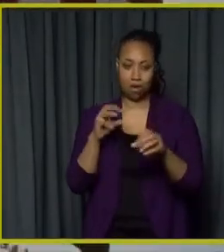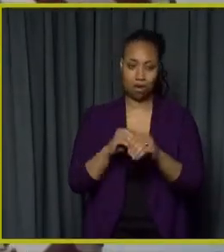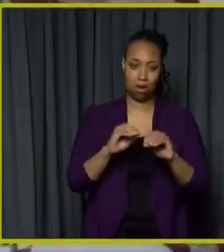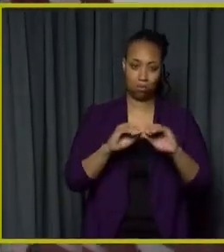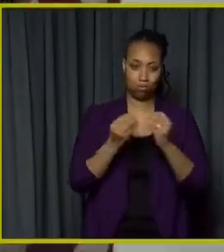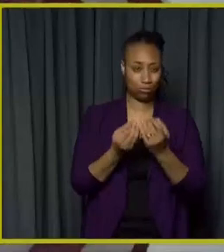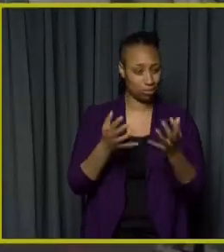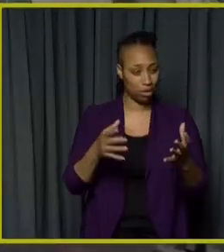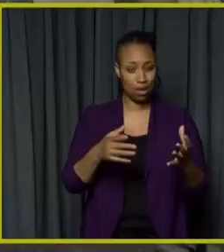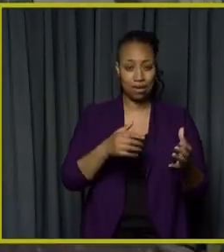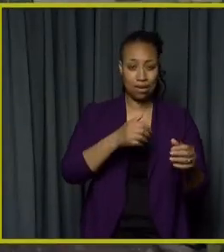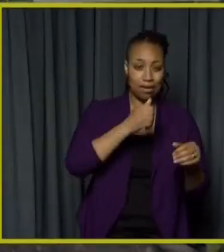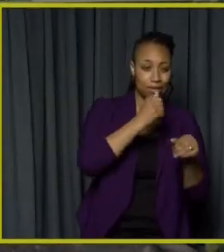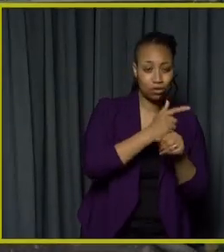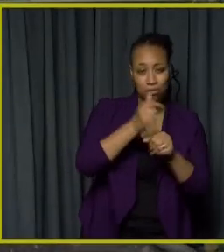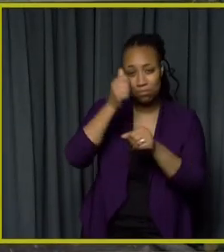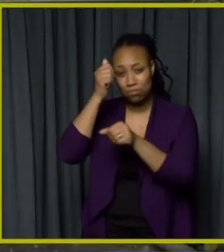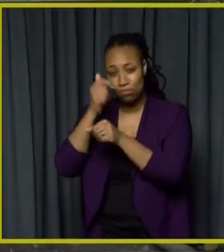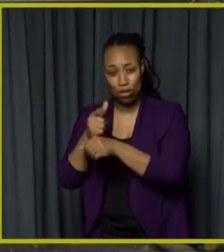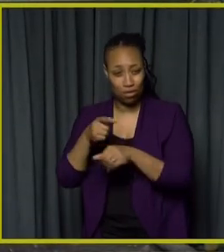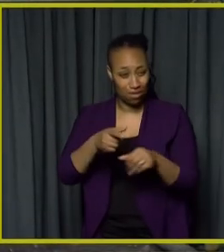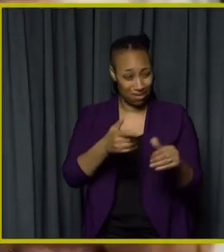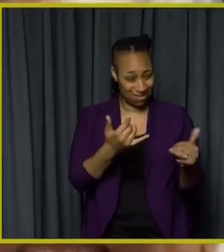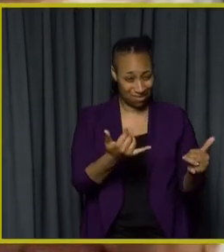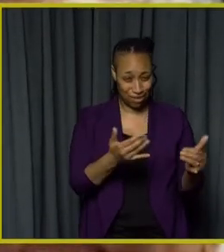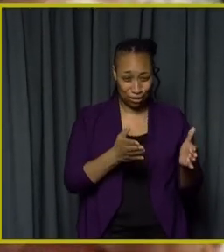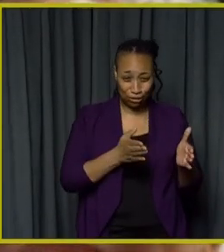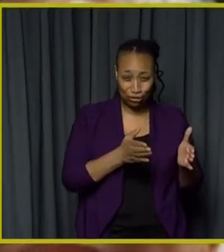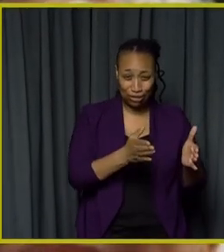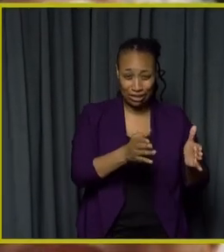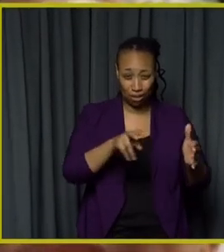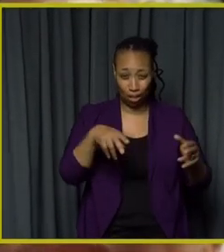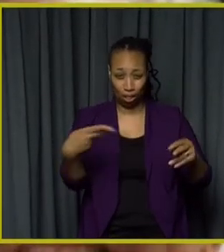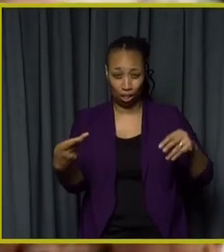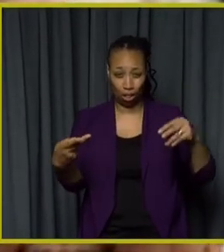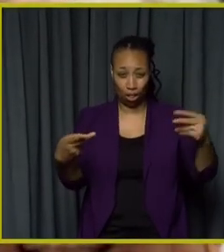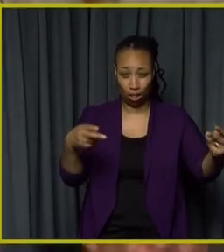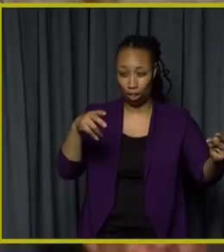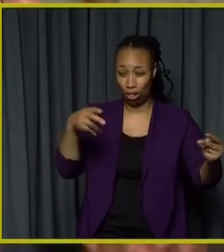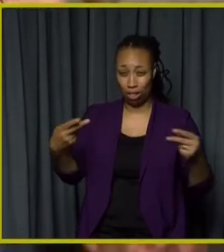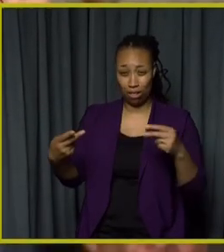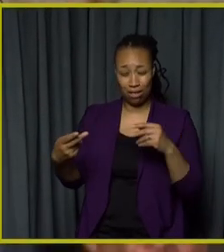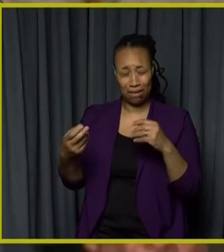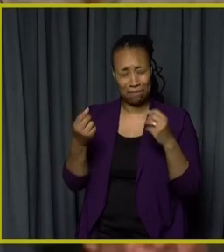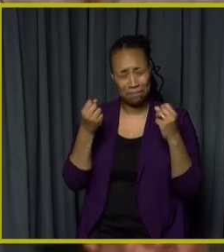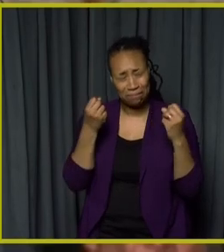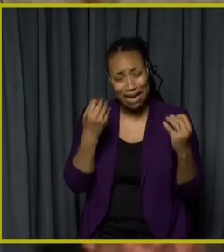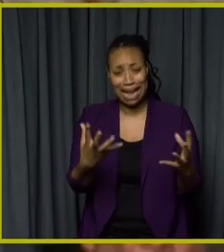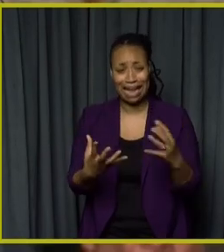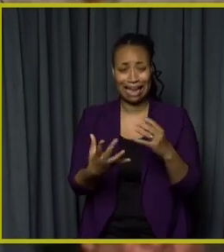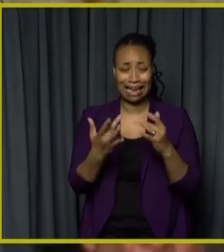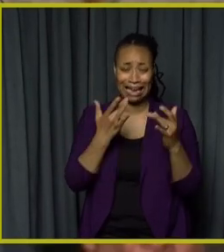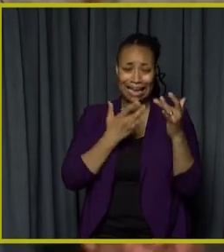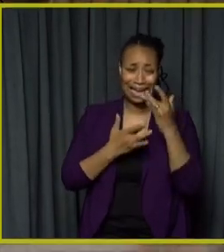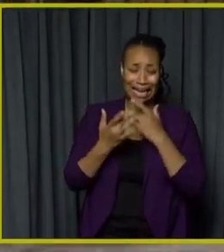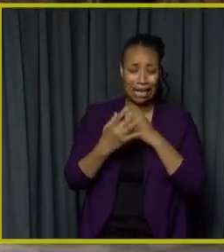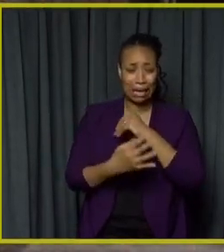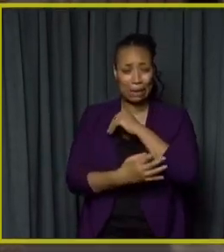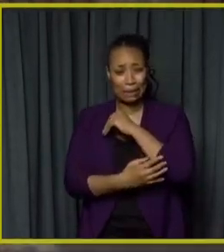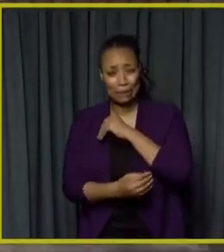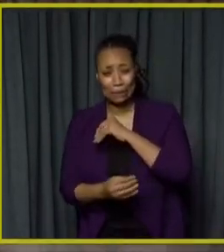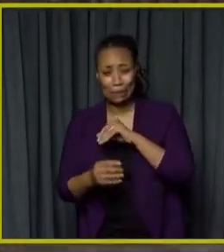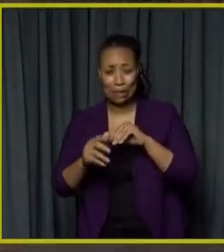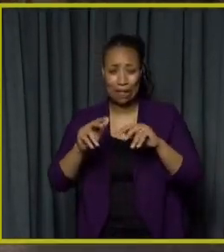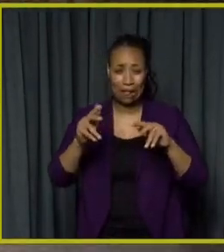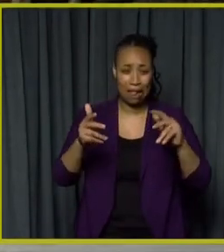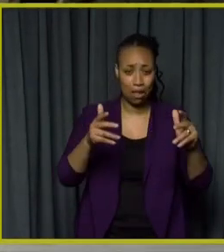country this rich to have so many people poor, it's immoral and it's wrong. When we throw away more food than it takes